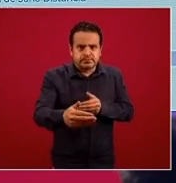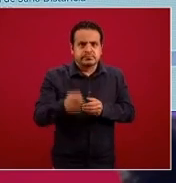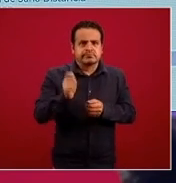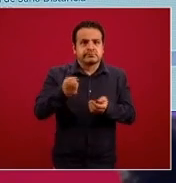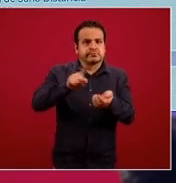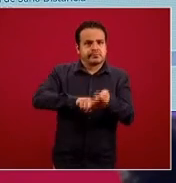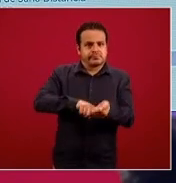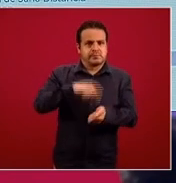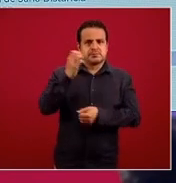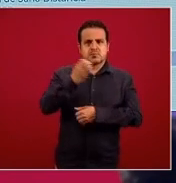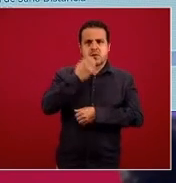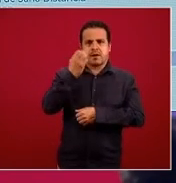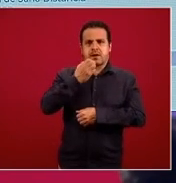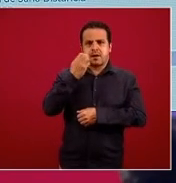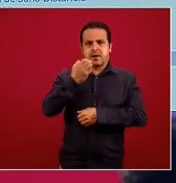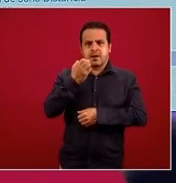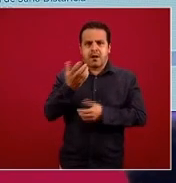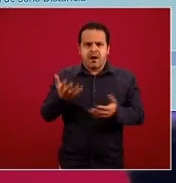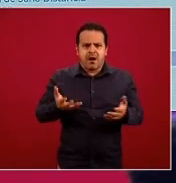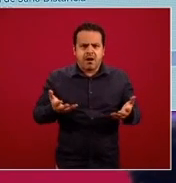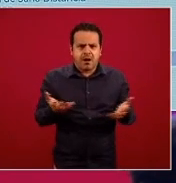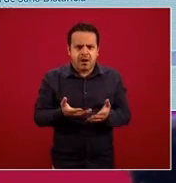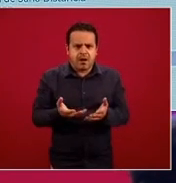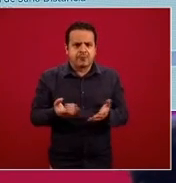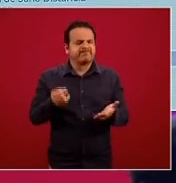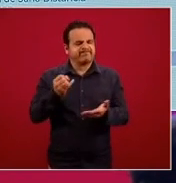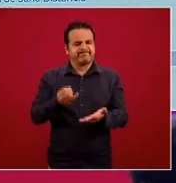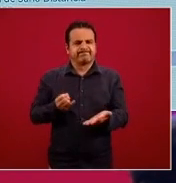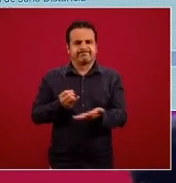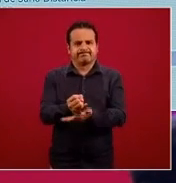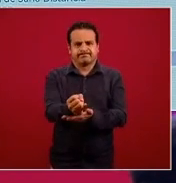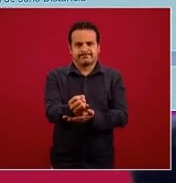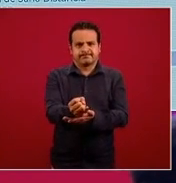agreed upon a number of measures,